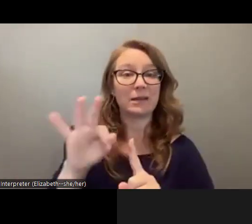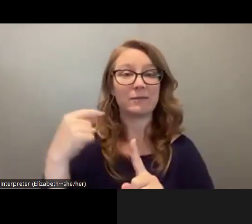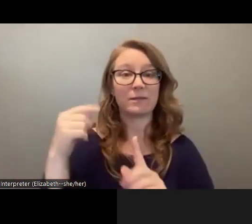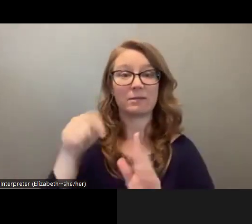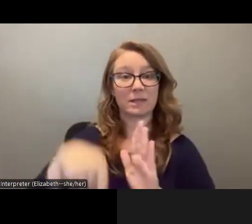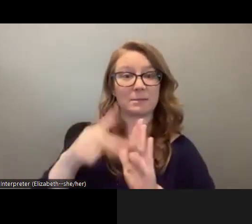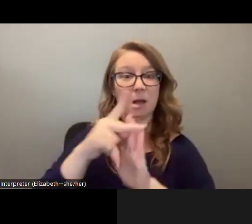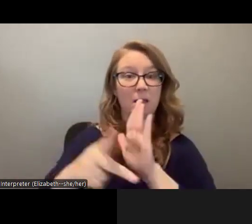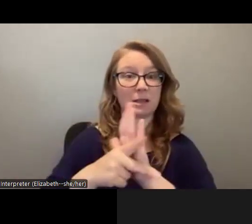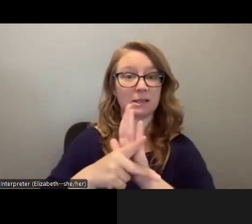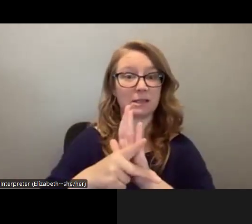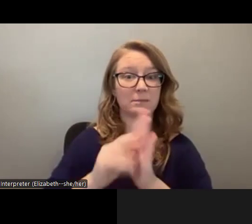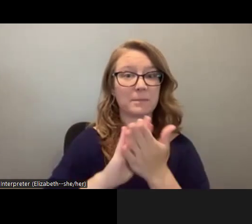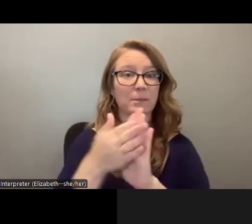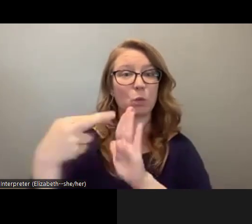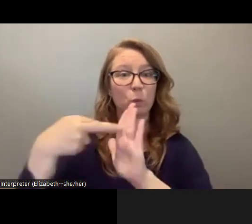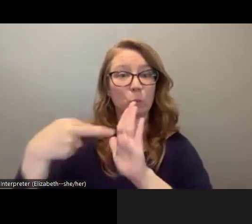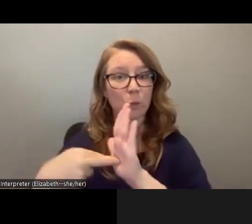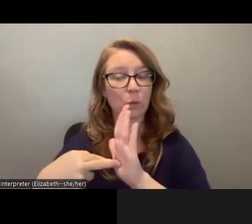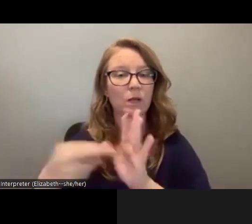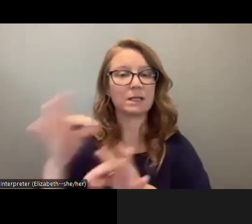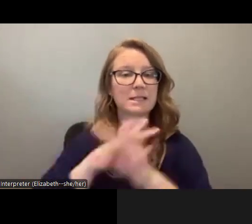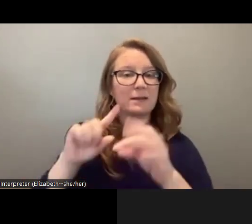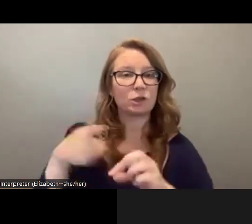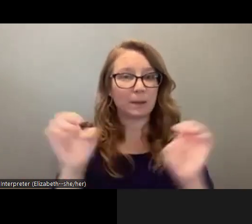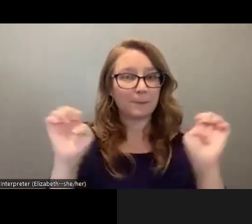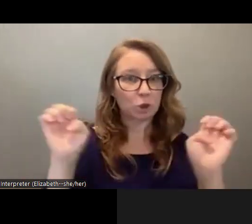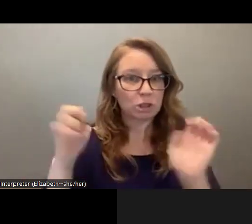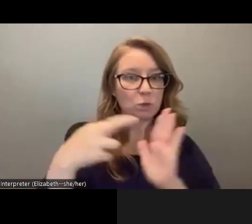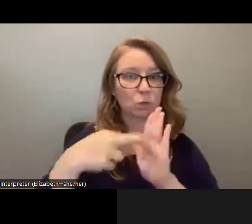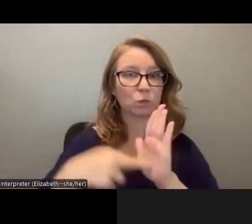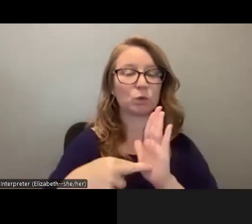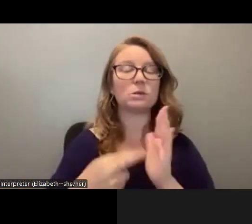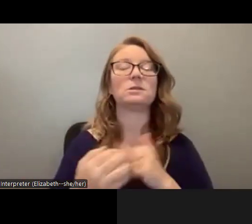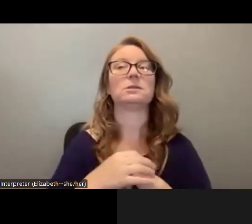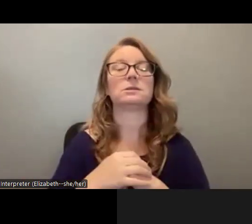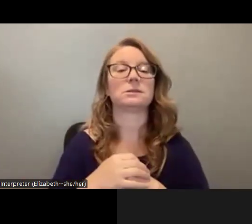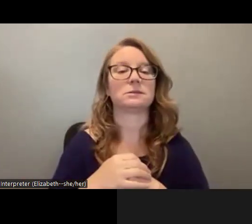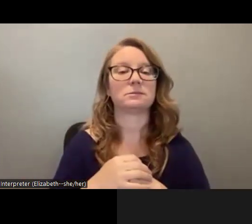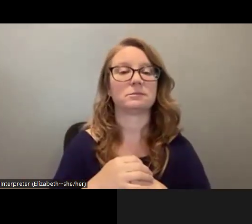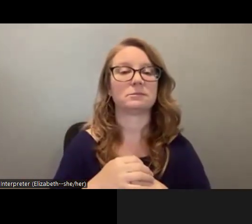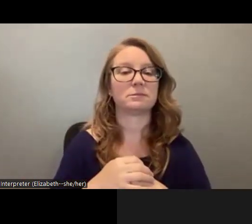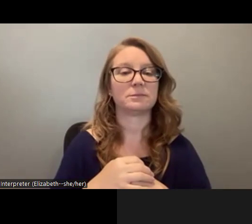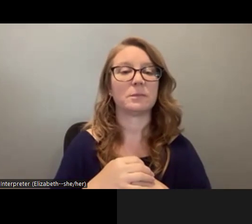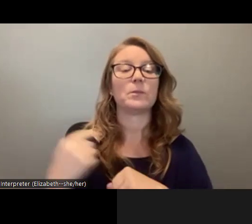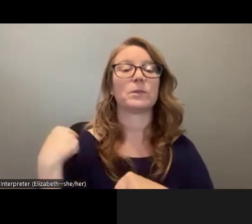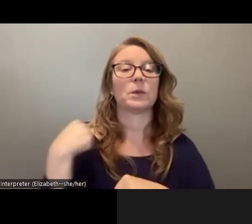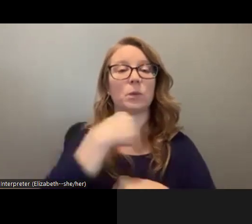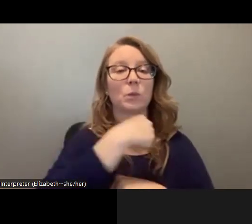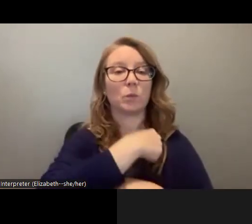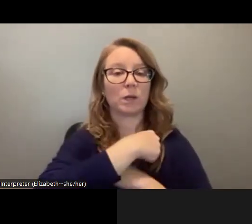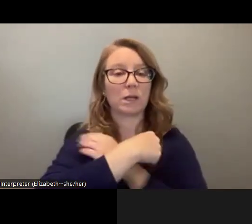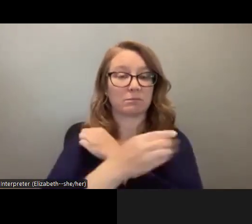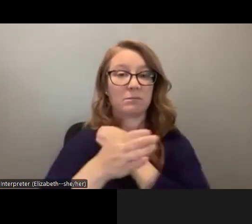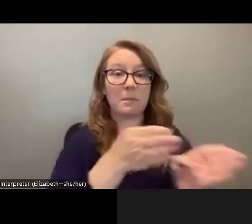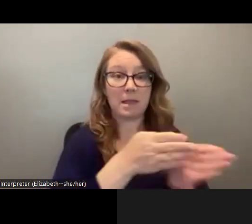policy into rule rather than just emergency rule. And I would say that we are